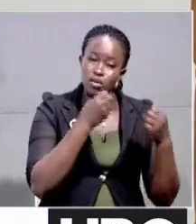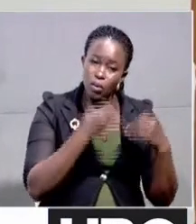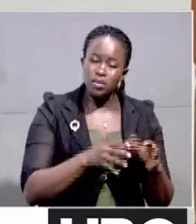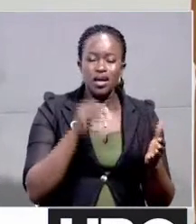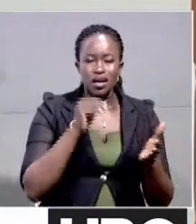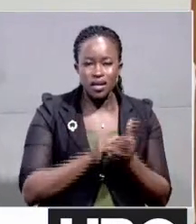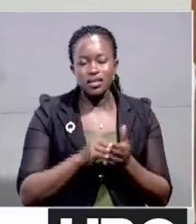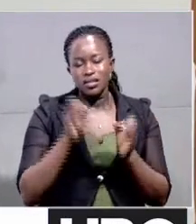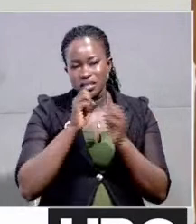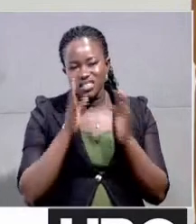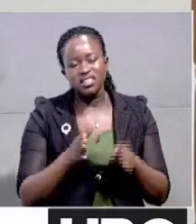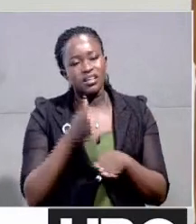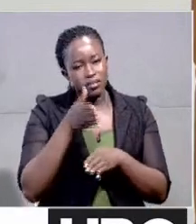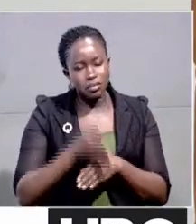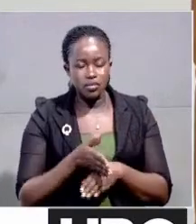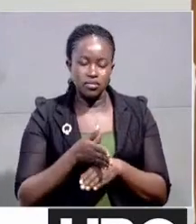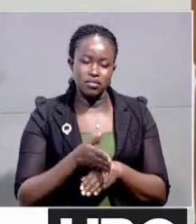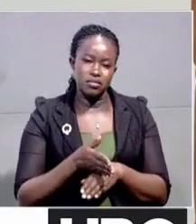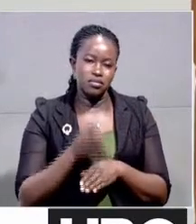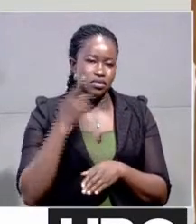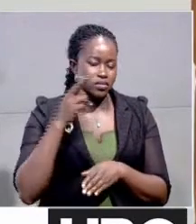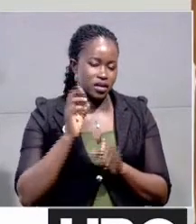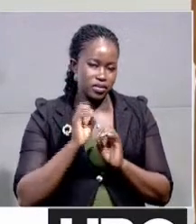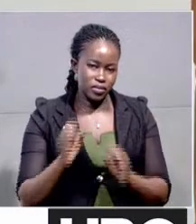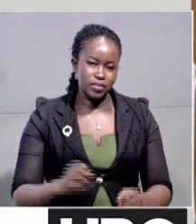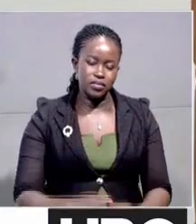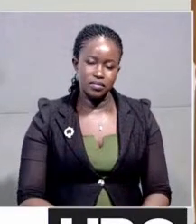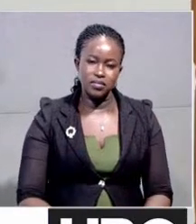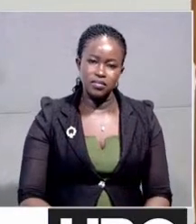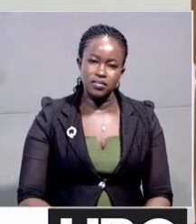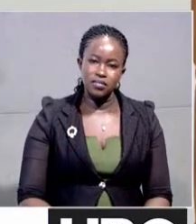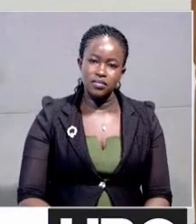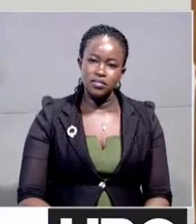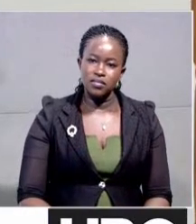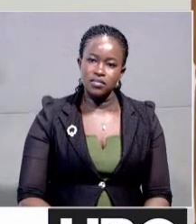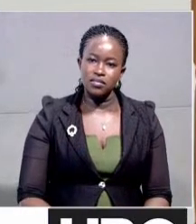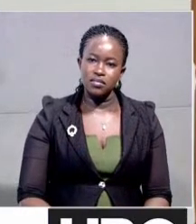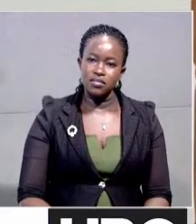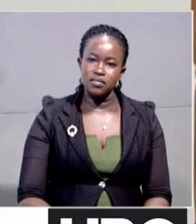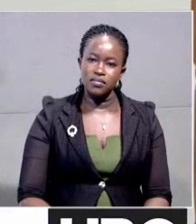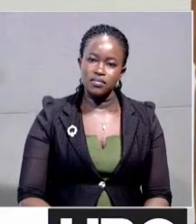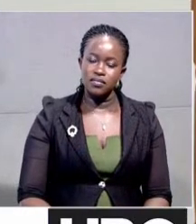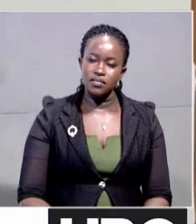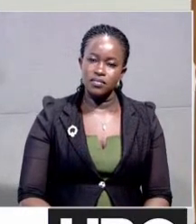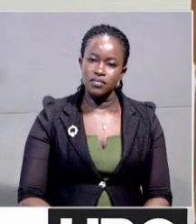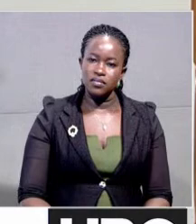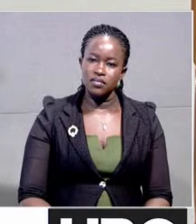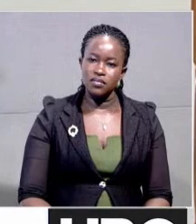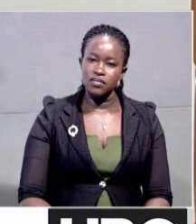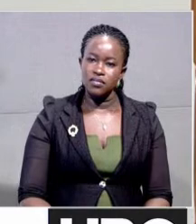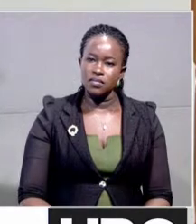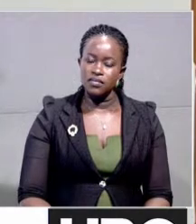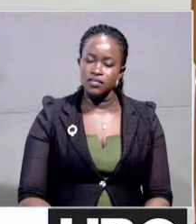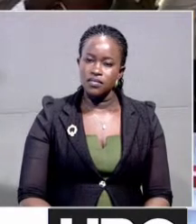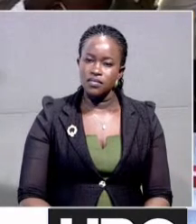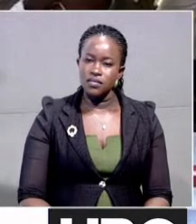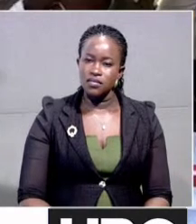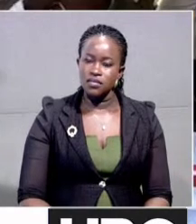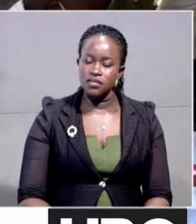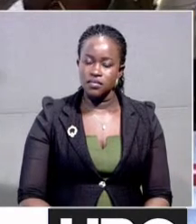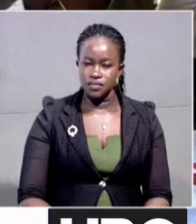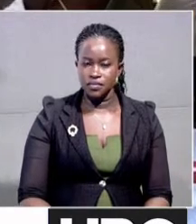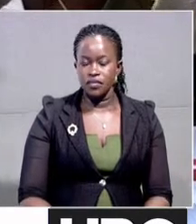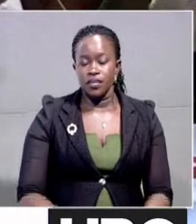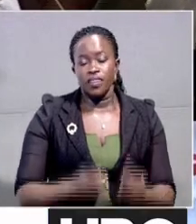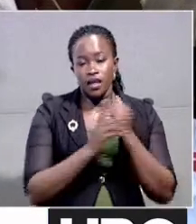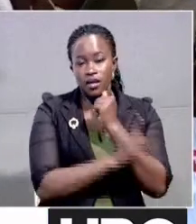adverse effects in the teaching and learning process and hence affecting the performance of learners in the long run.